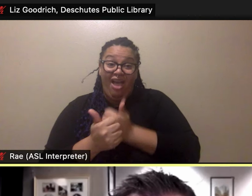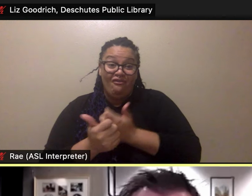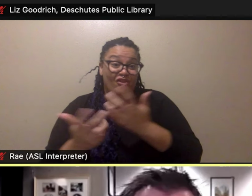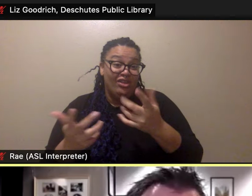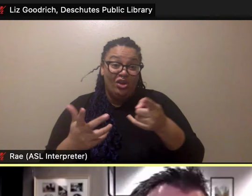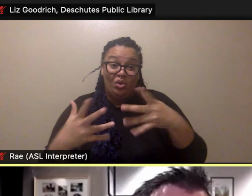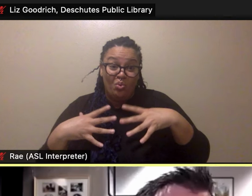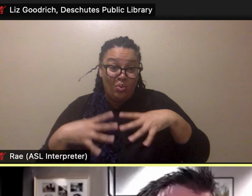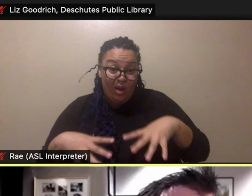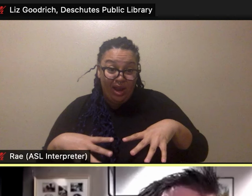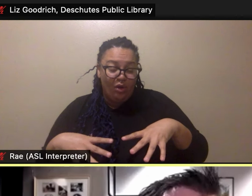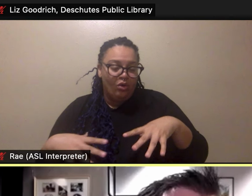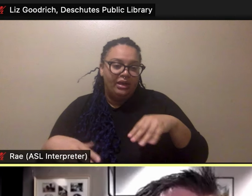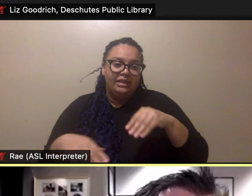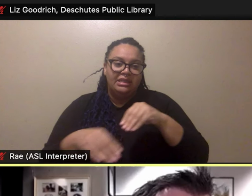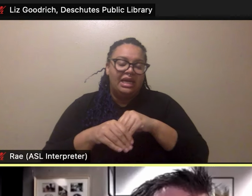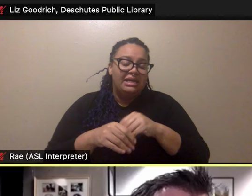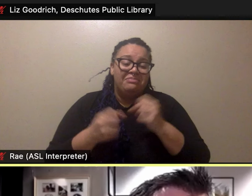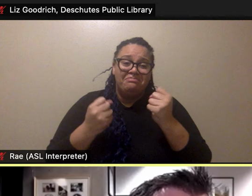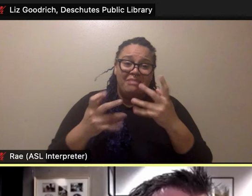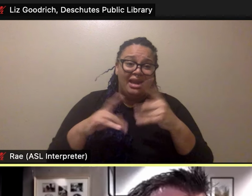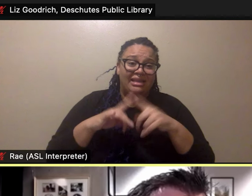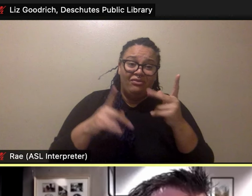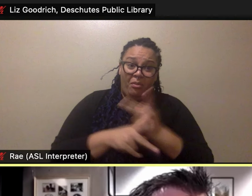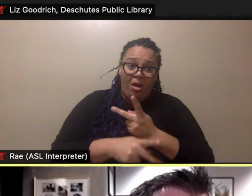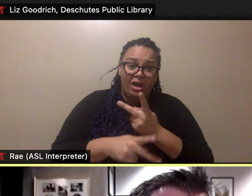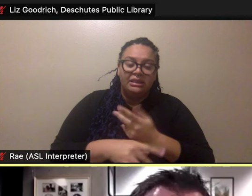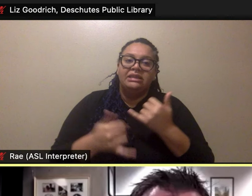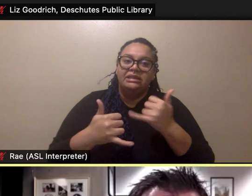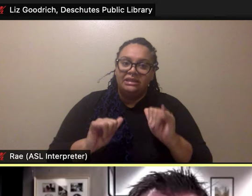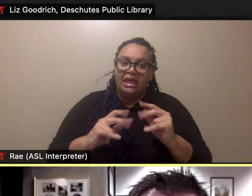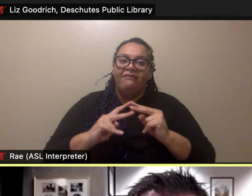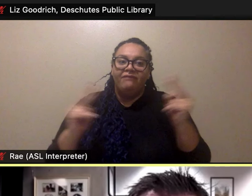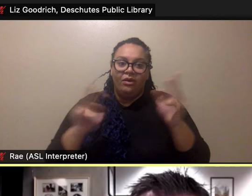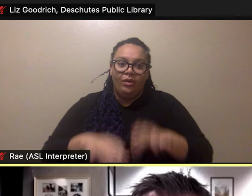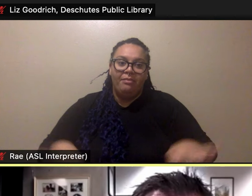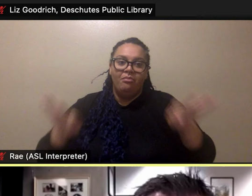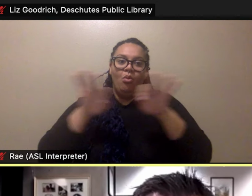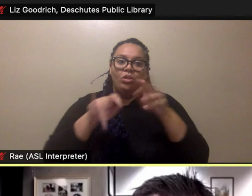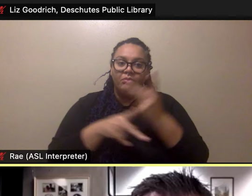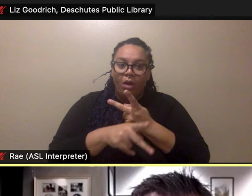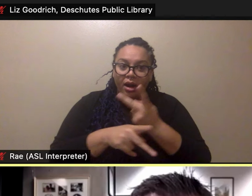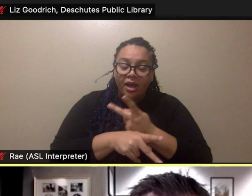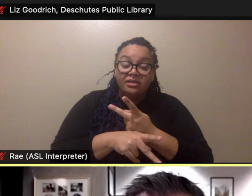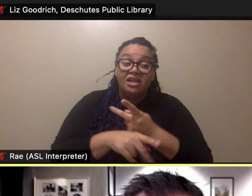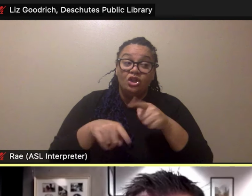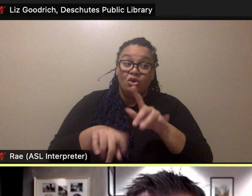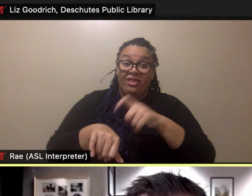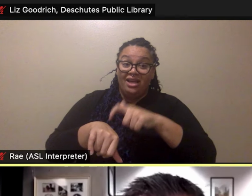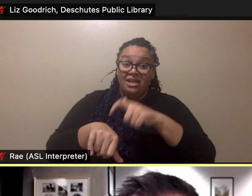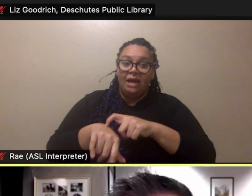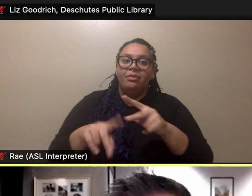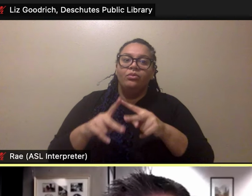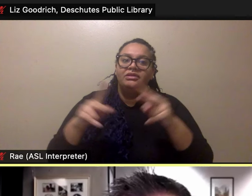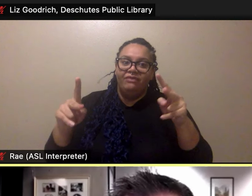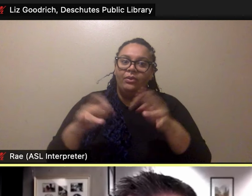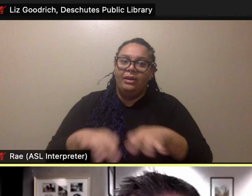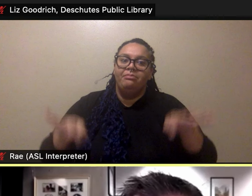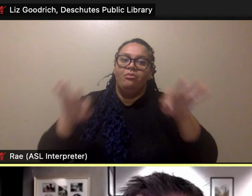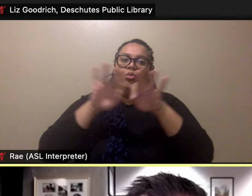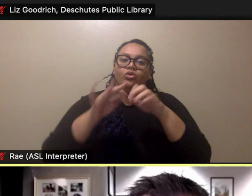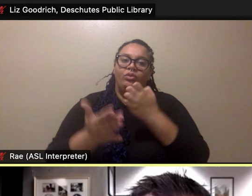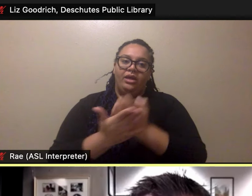wear. It's in all kinds of products. It's still an extremely important product. And at this time it was even more so. It was integral to the economy.